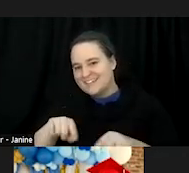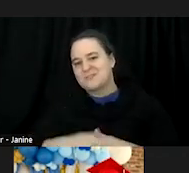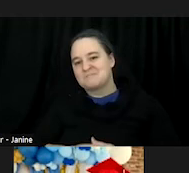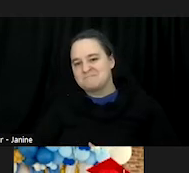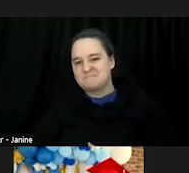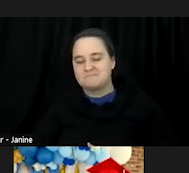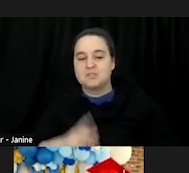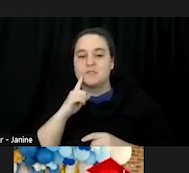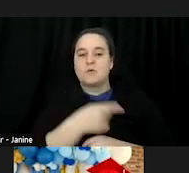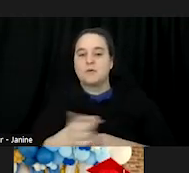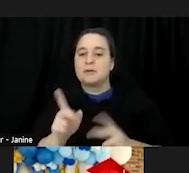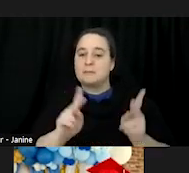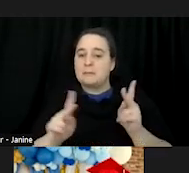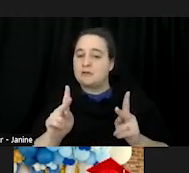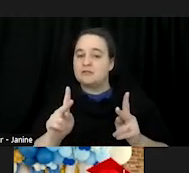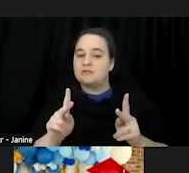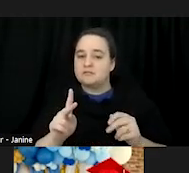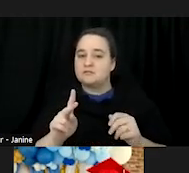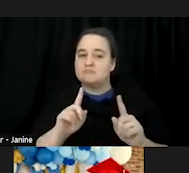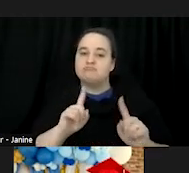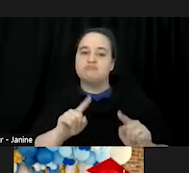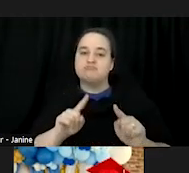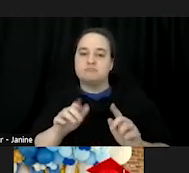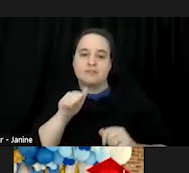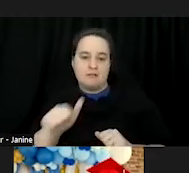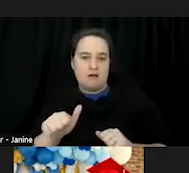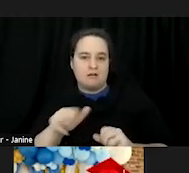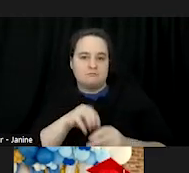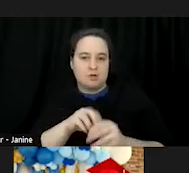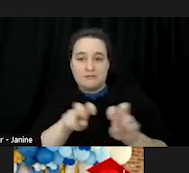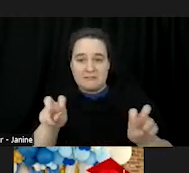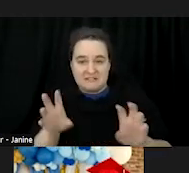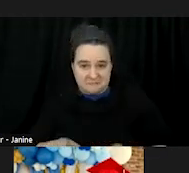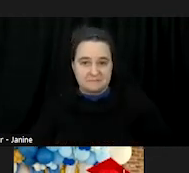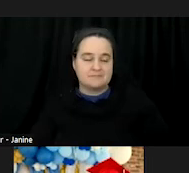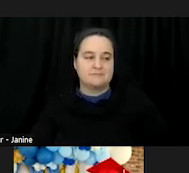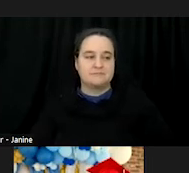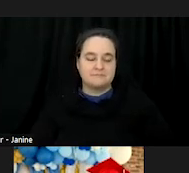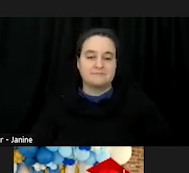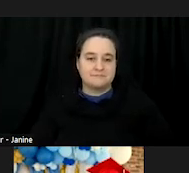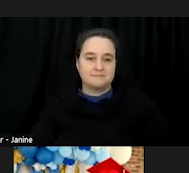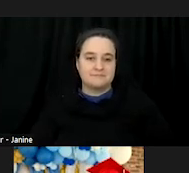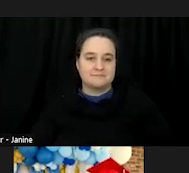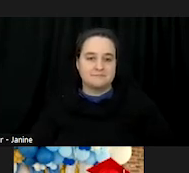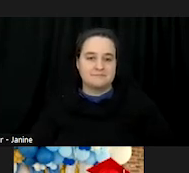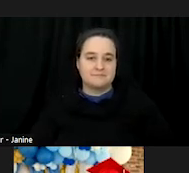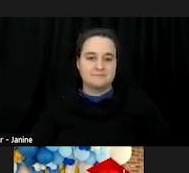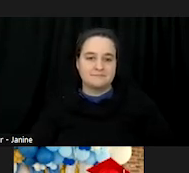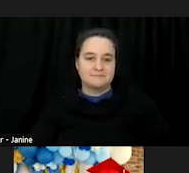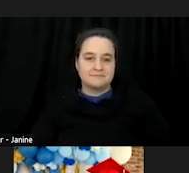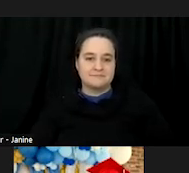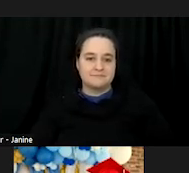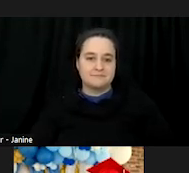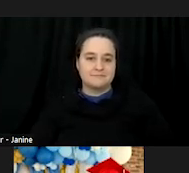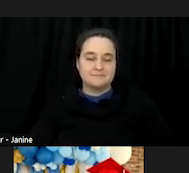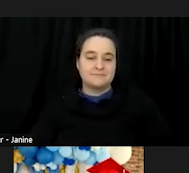So it's for people who are the attendees who are not part of the participating